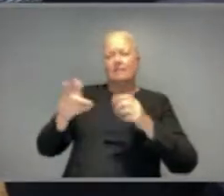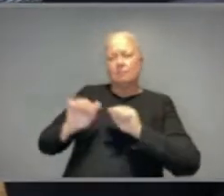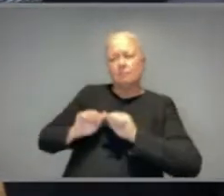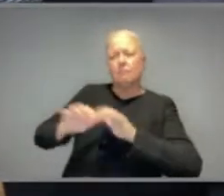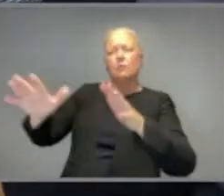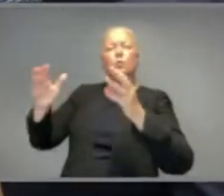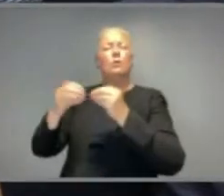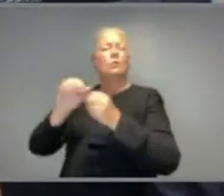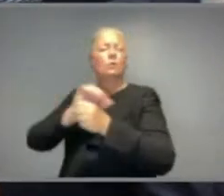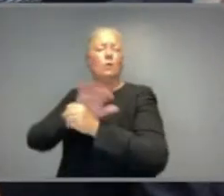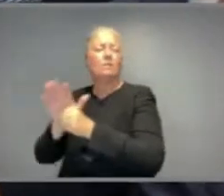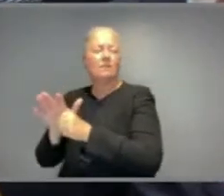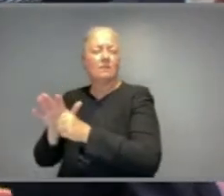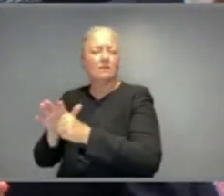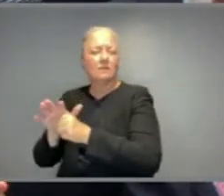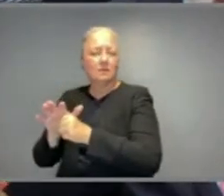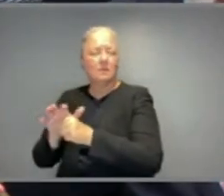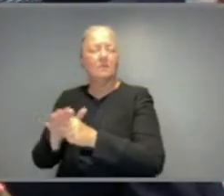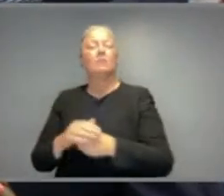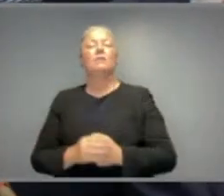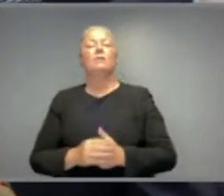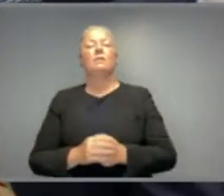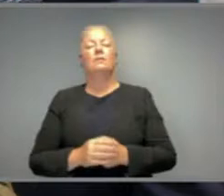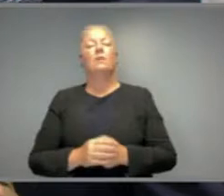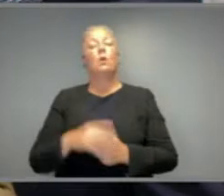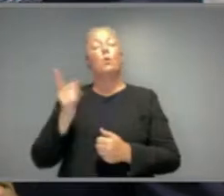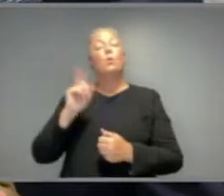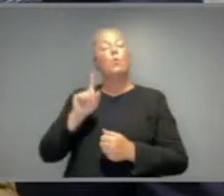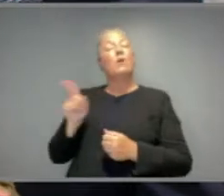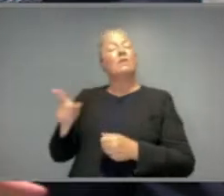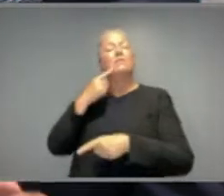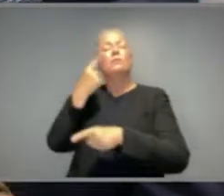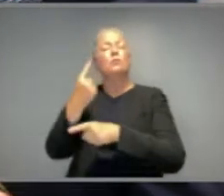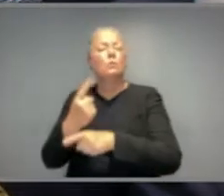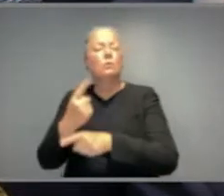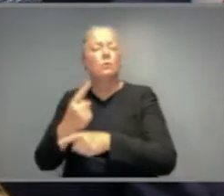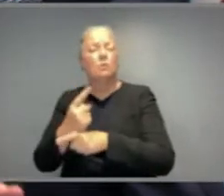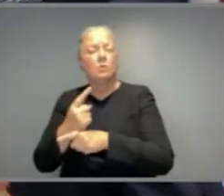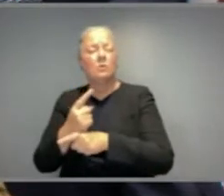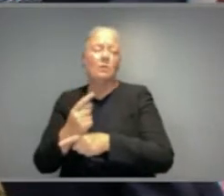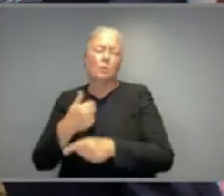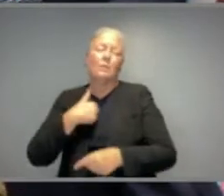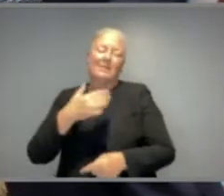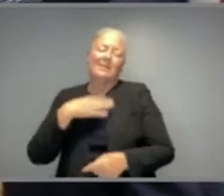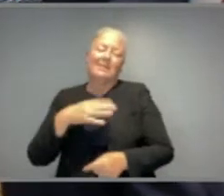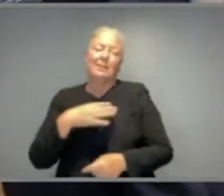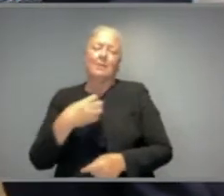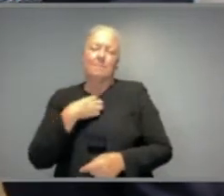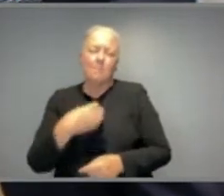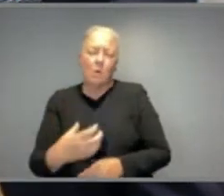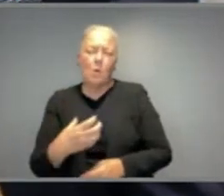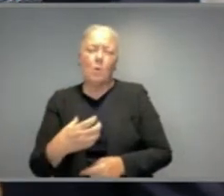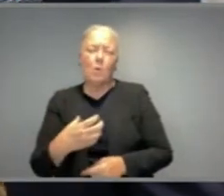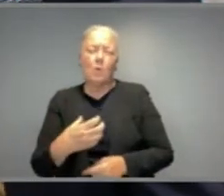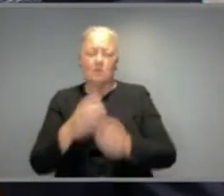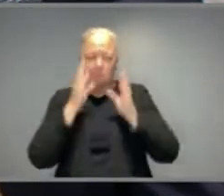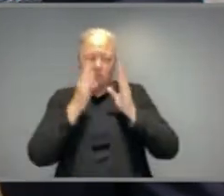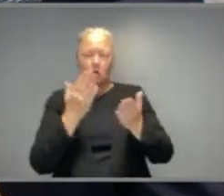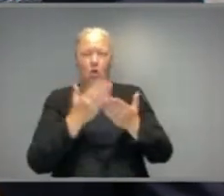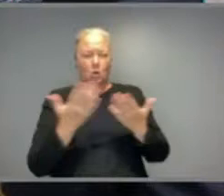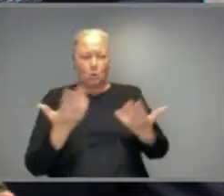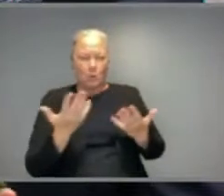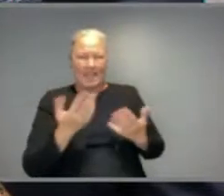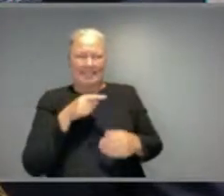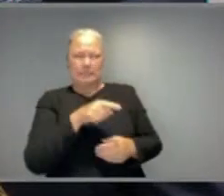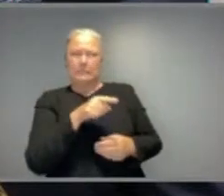here that's been spoken to, the idea that we do need to provide more focus on key transmissibility groups, that